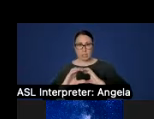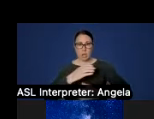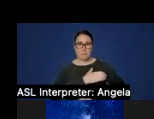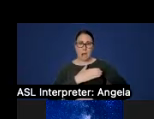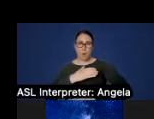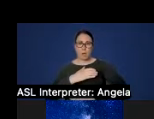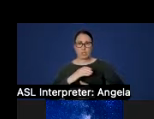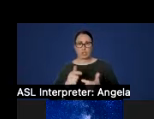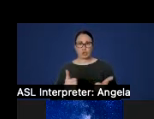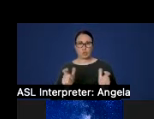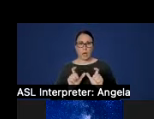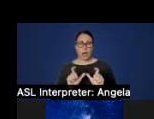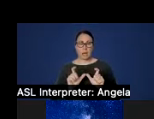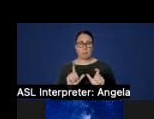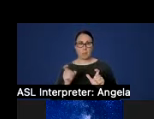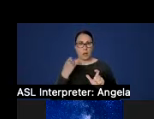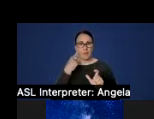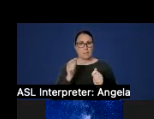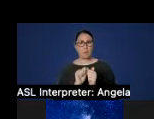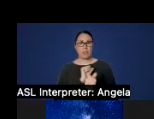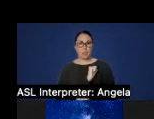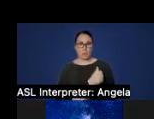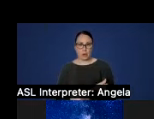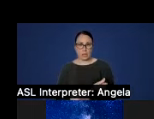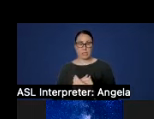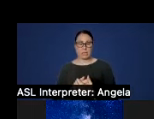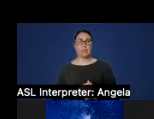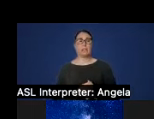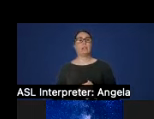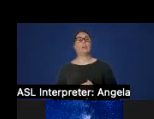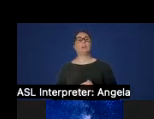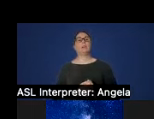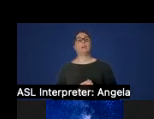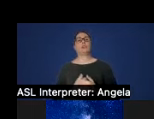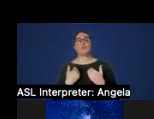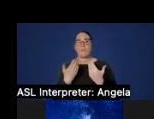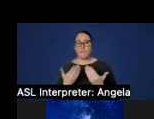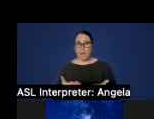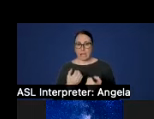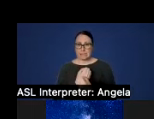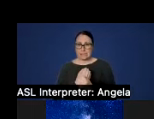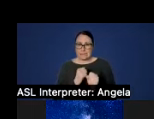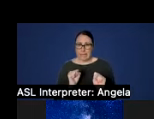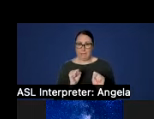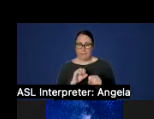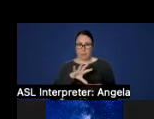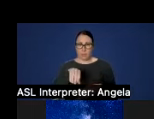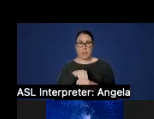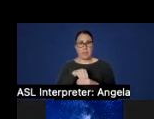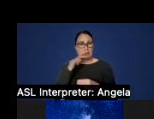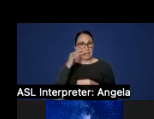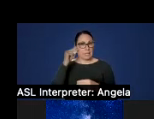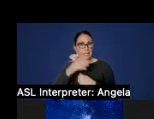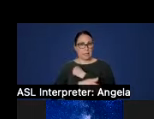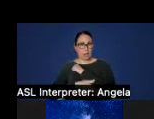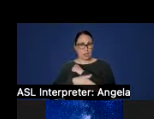authority, resources, and information necessary to provide public safety in Indian country. It reduces prevalence